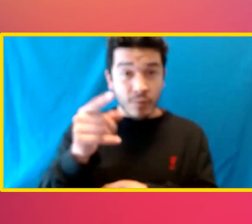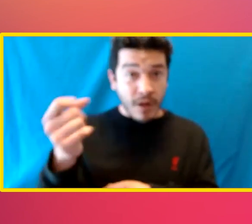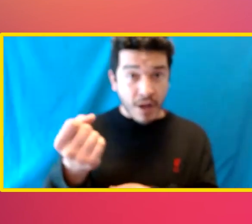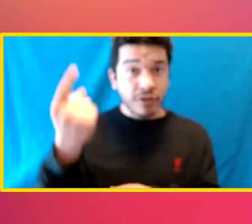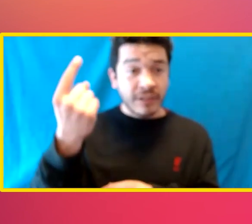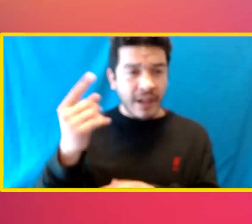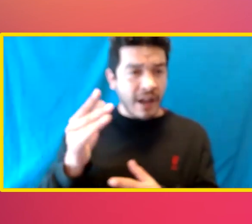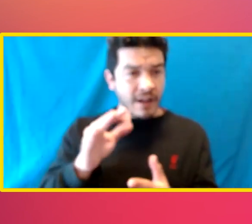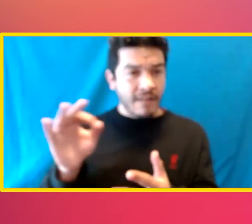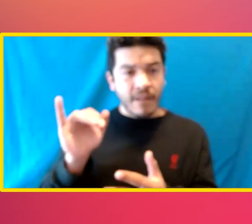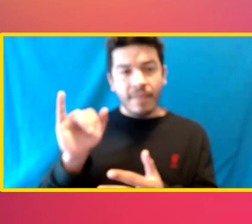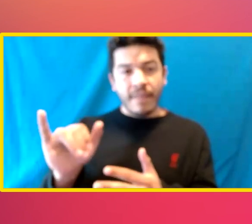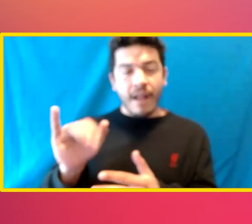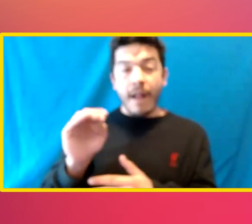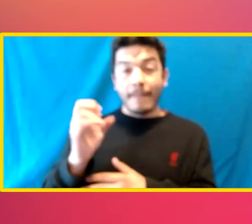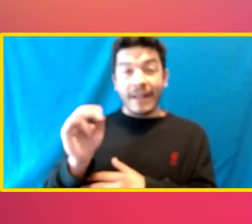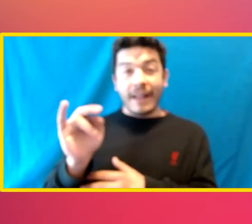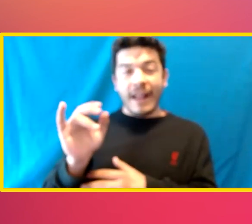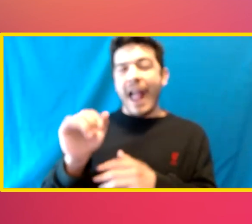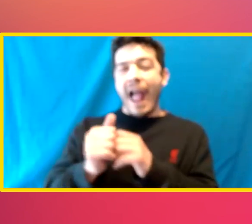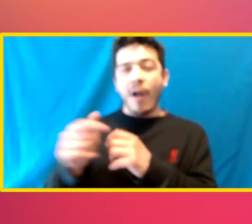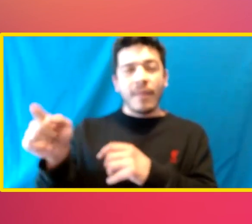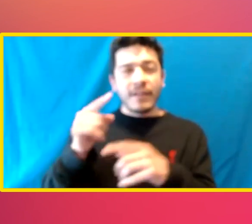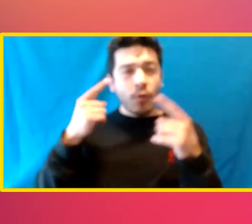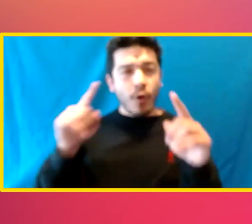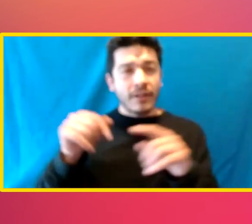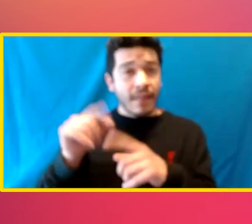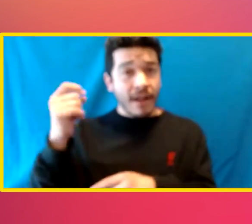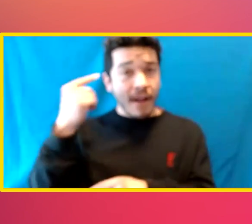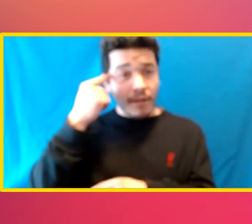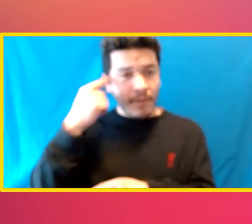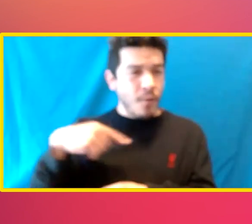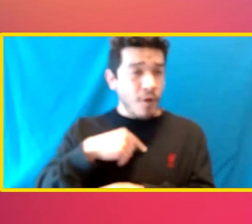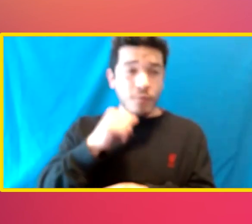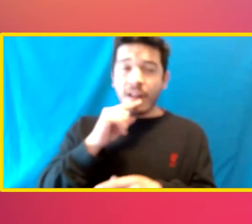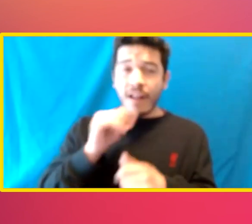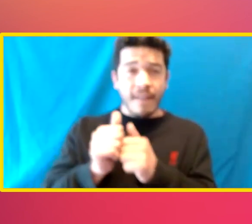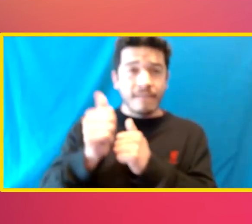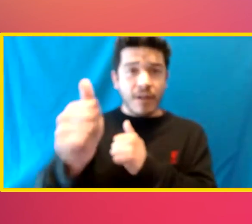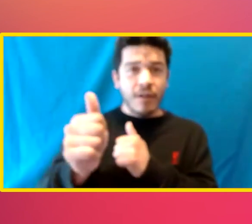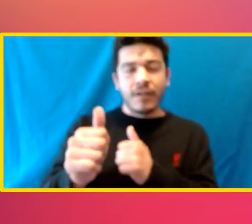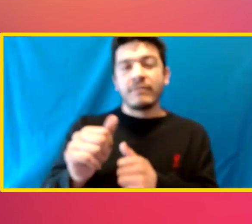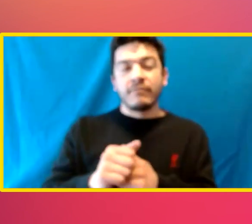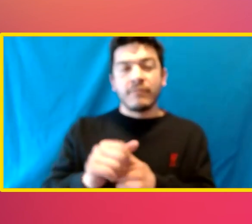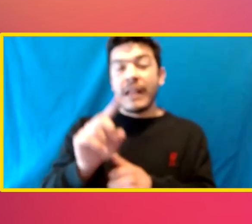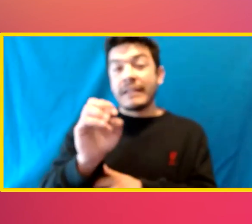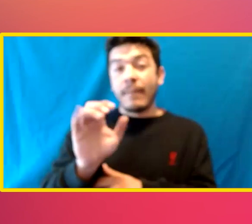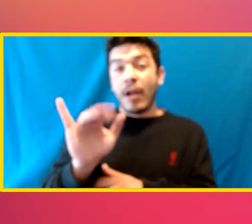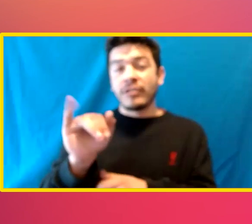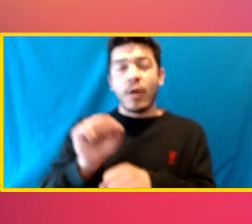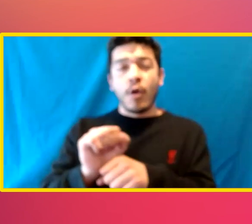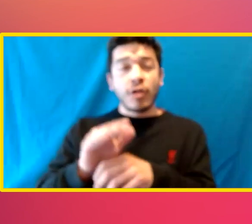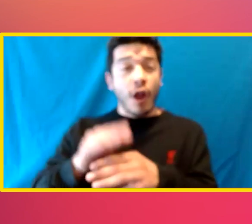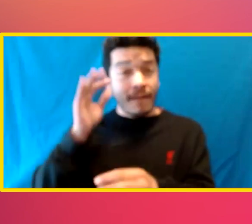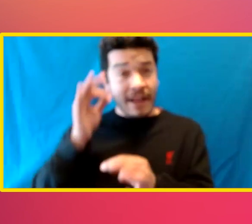understand kind of the mechanics of how all this works in the government, we're really not that far away. Democracy works on faith, right? And right Yeah.